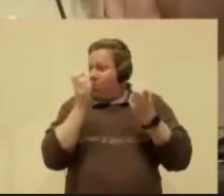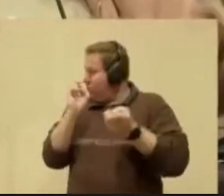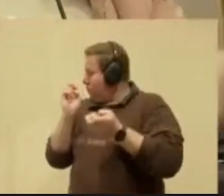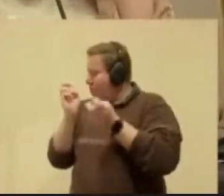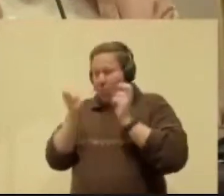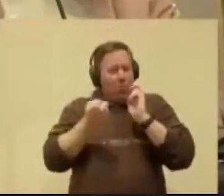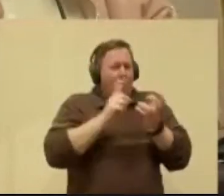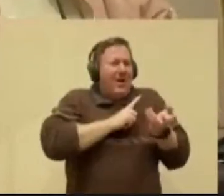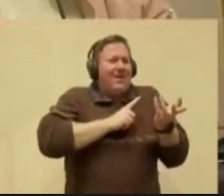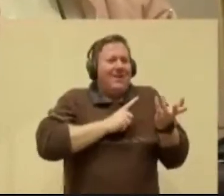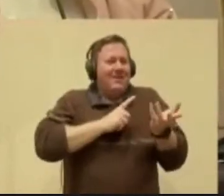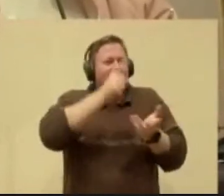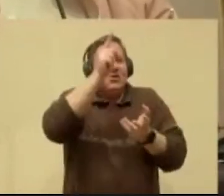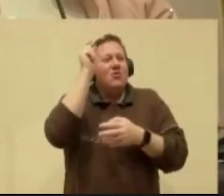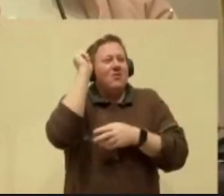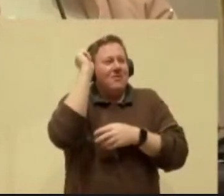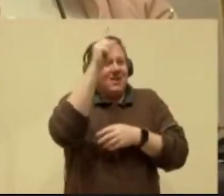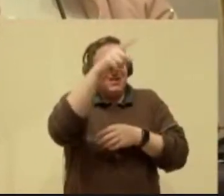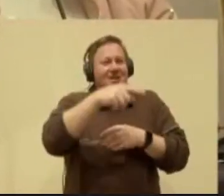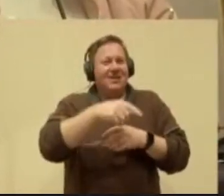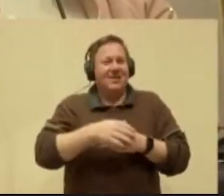you are at the back yes